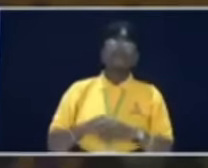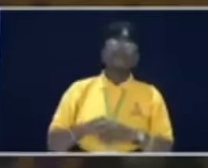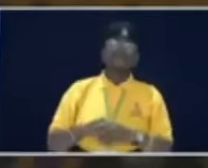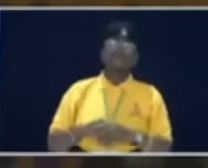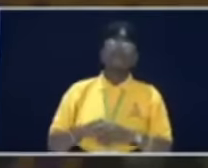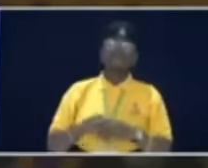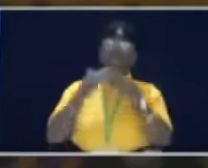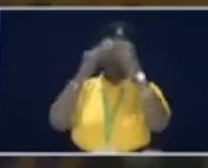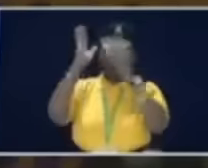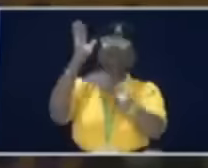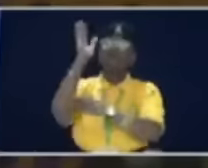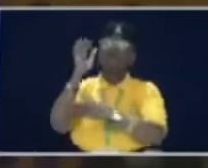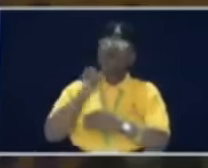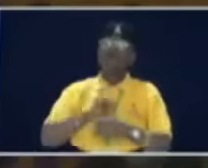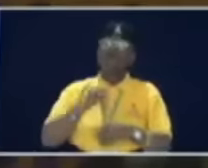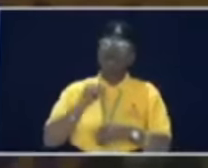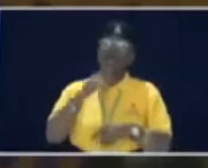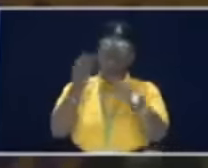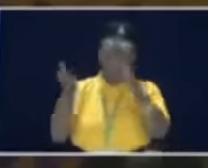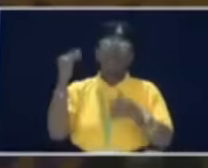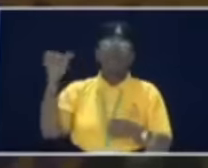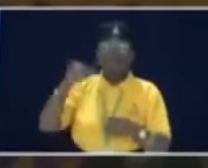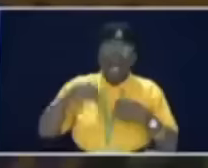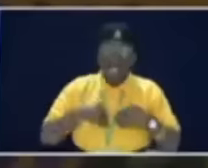Thank God I went in. They haven't come in then.